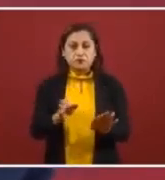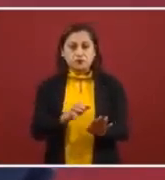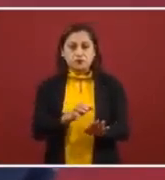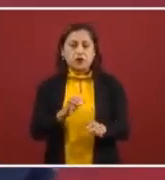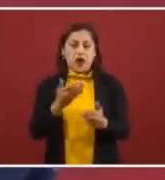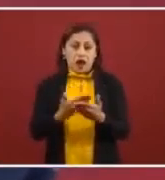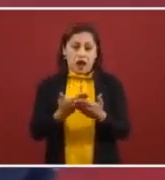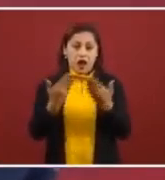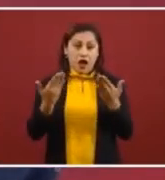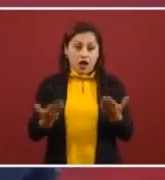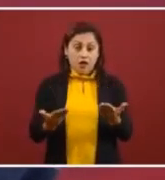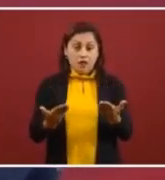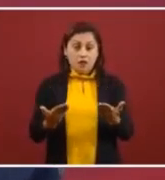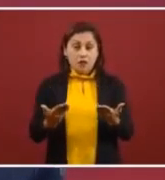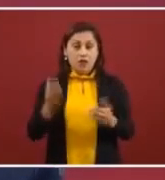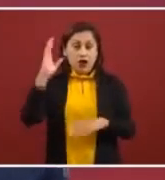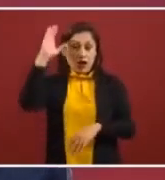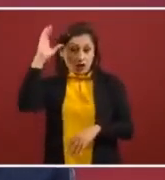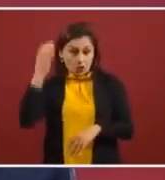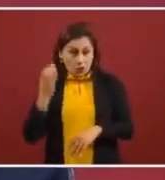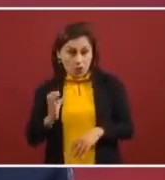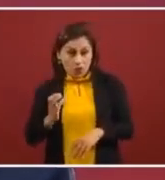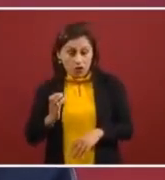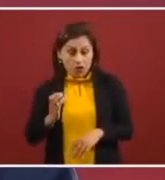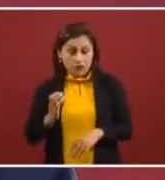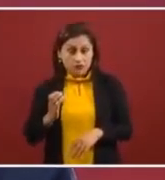And in the case of Culiacán,